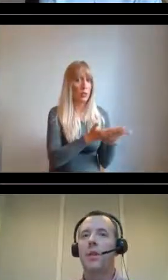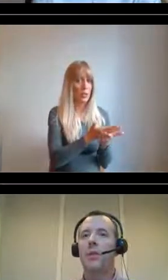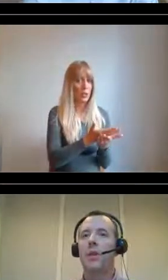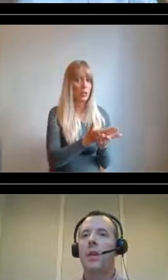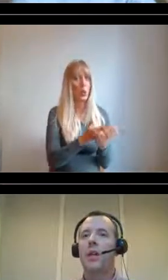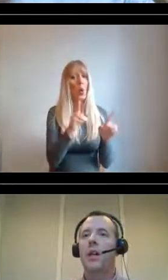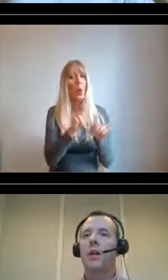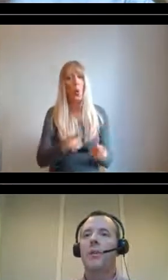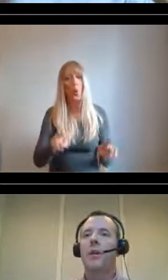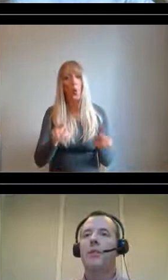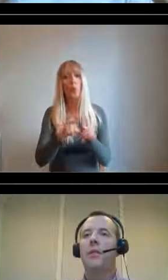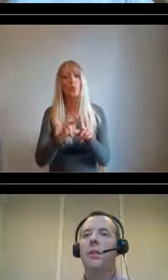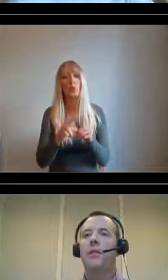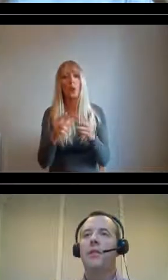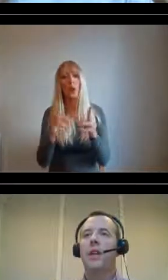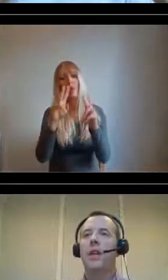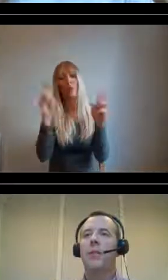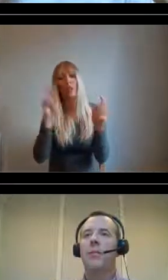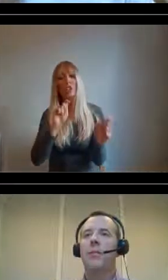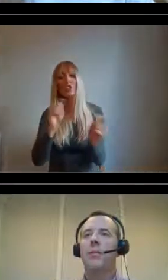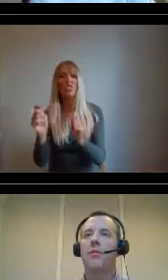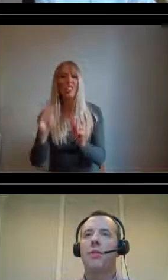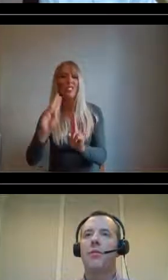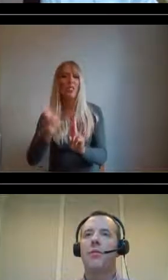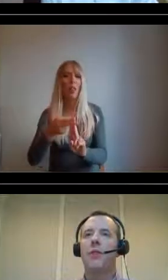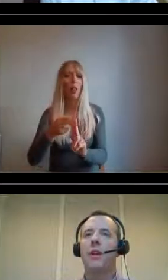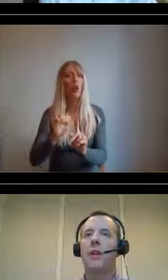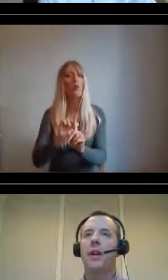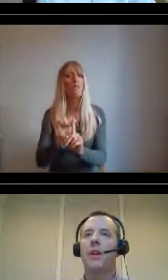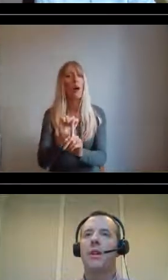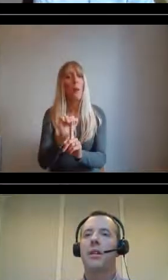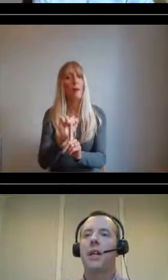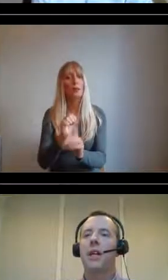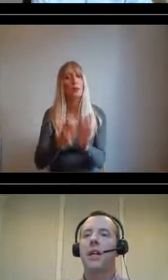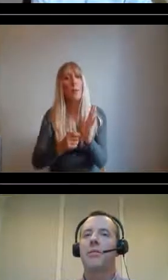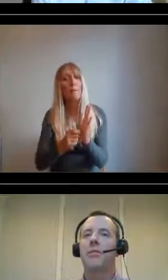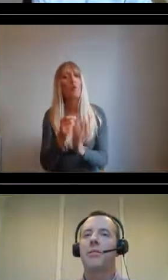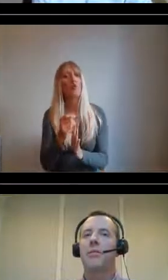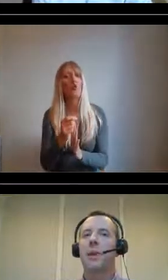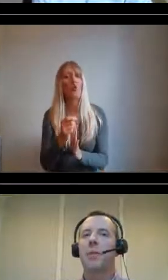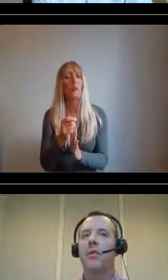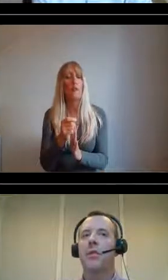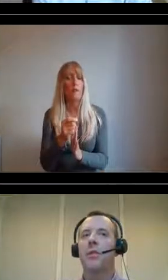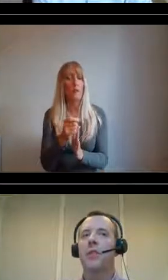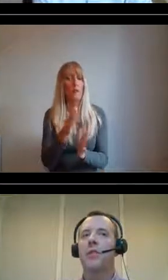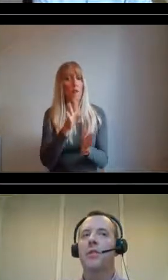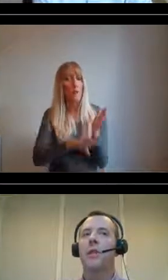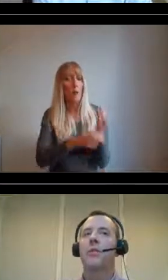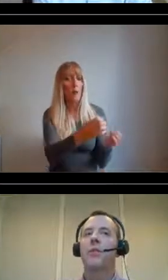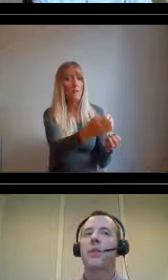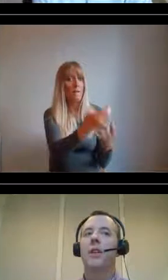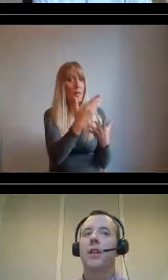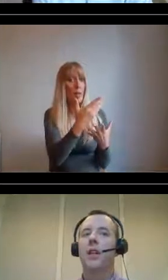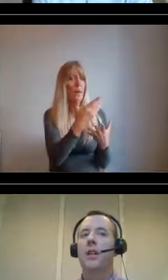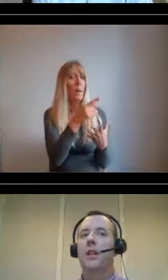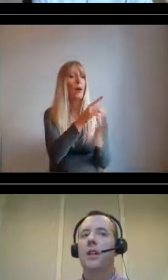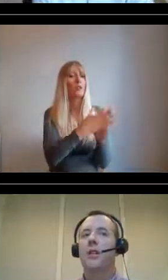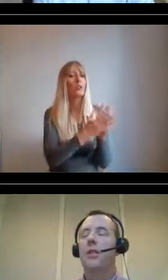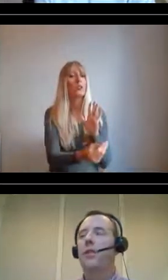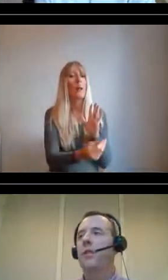as we've called them, are very much from feedback from supplementary consultation. For example,